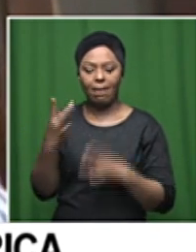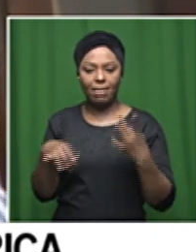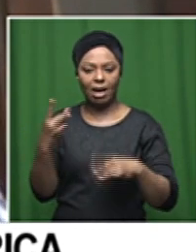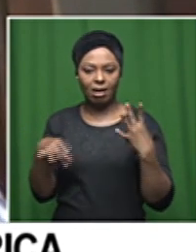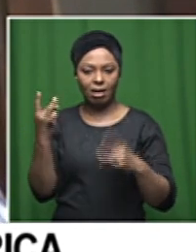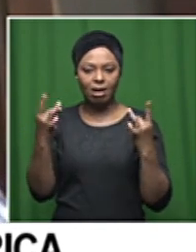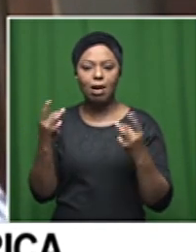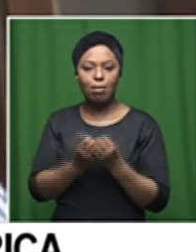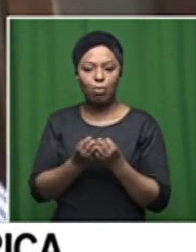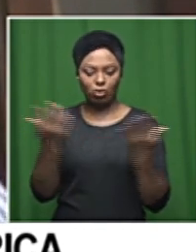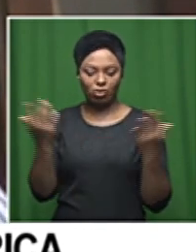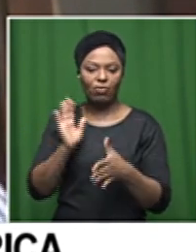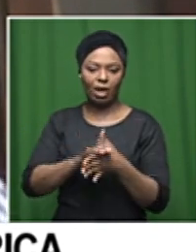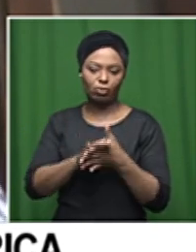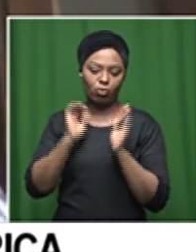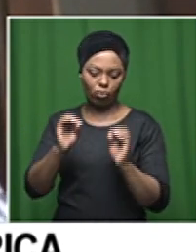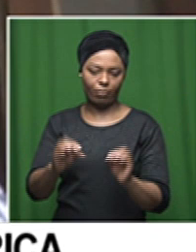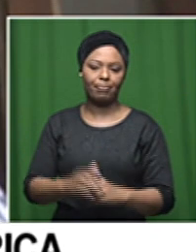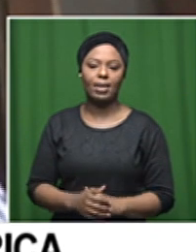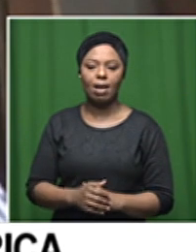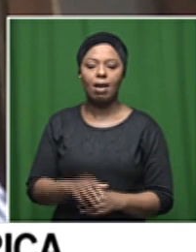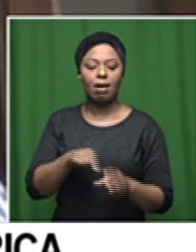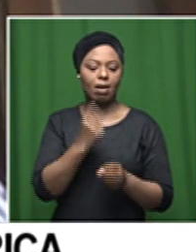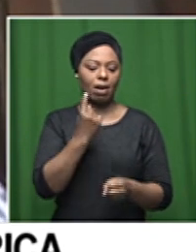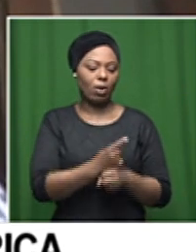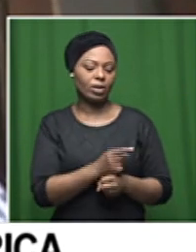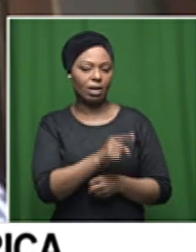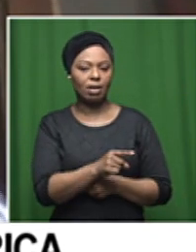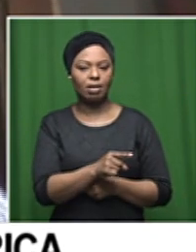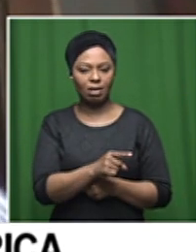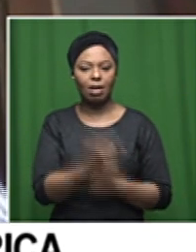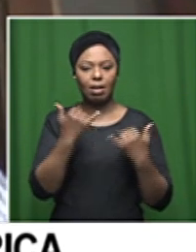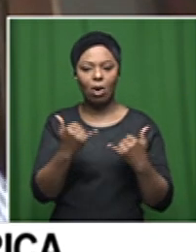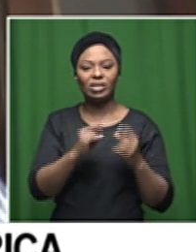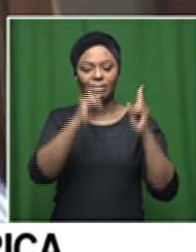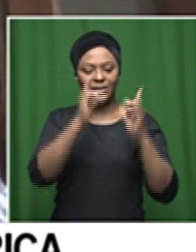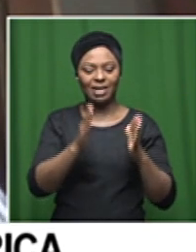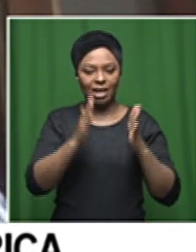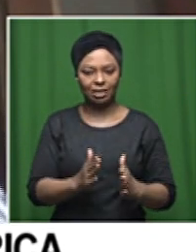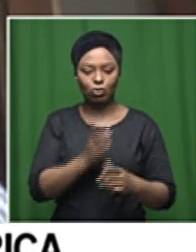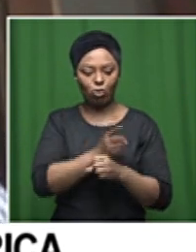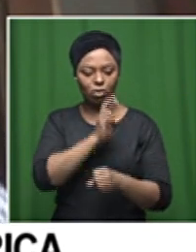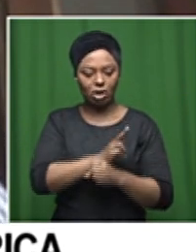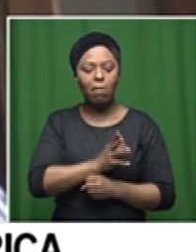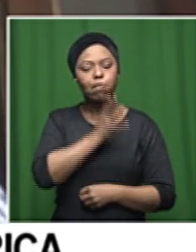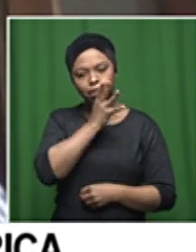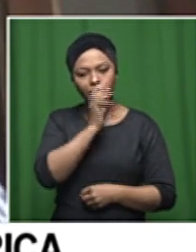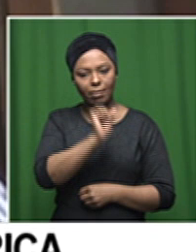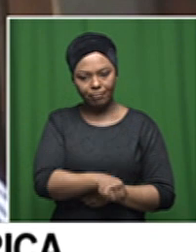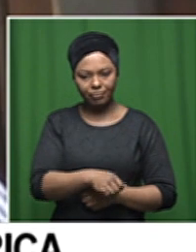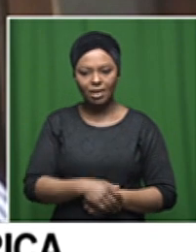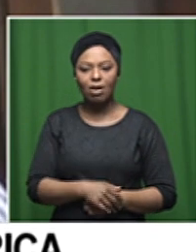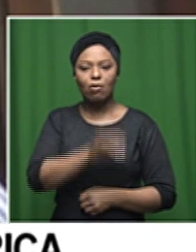the main one being that as Gauteng, we've got higher concentration of specialist care. I mean, we've got 4